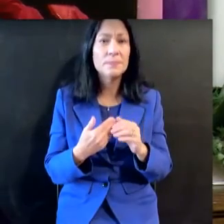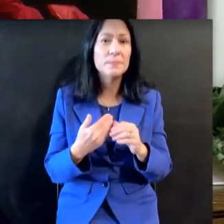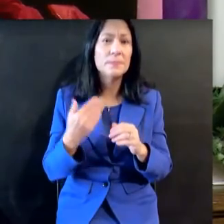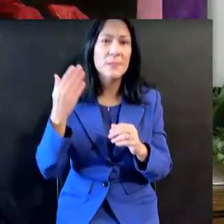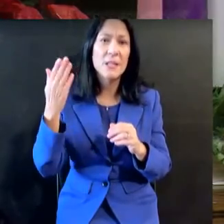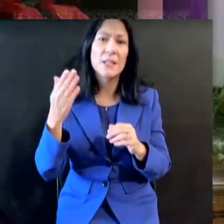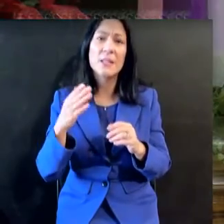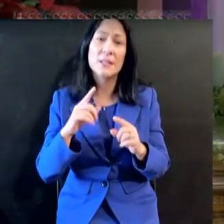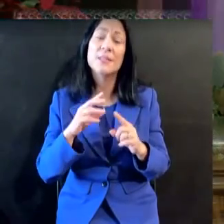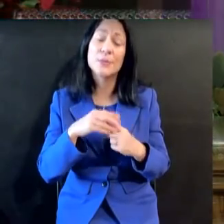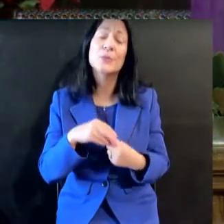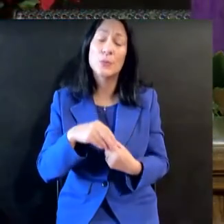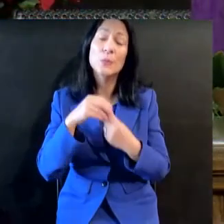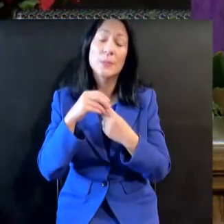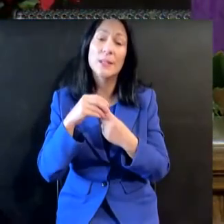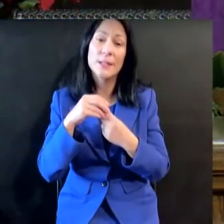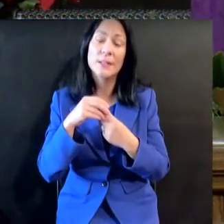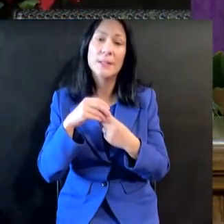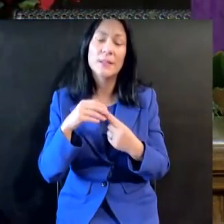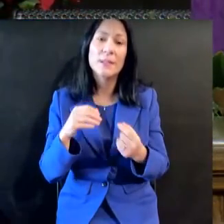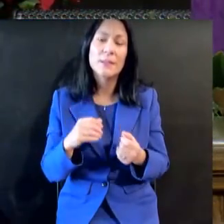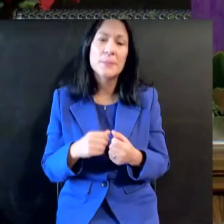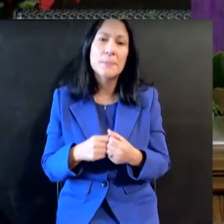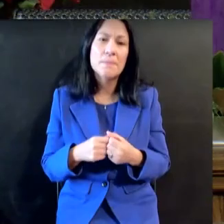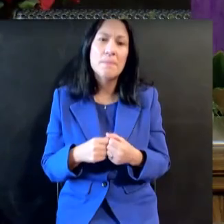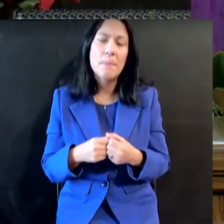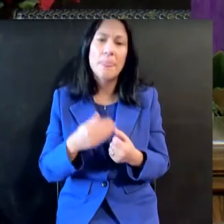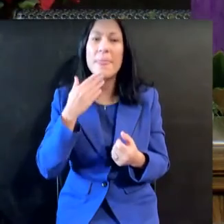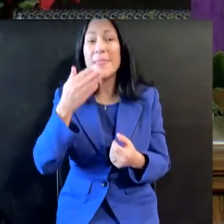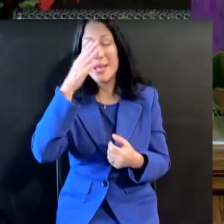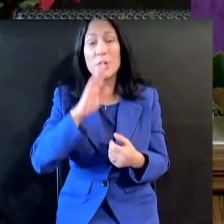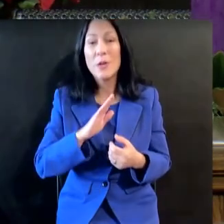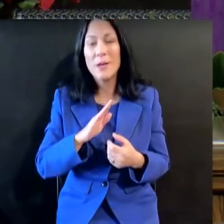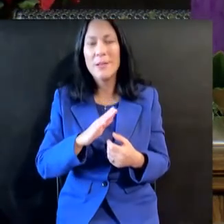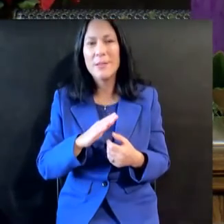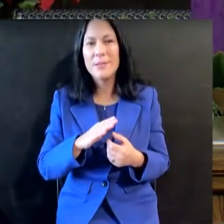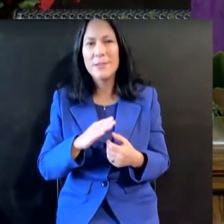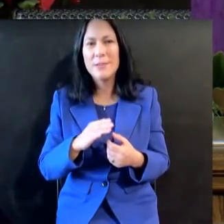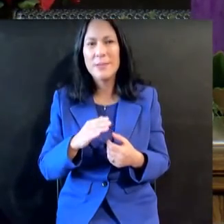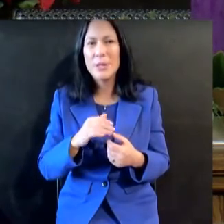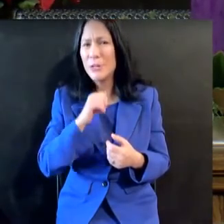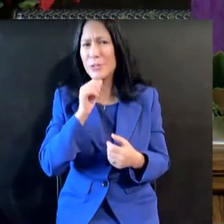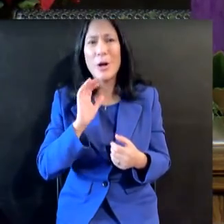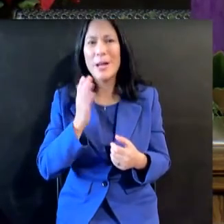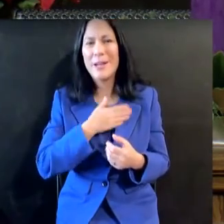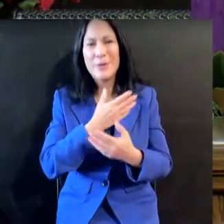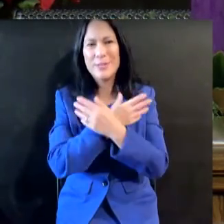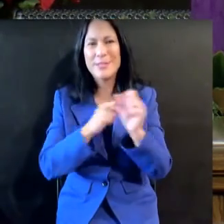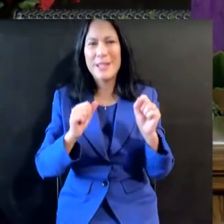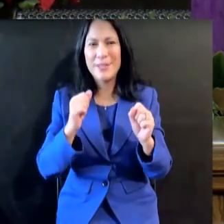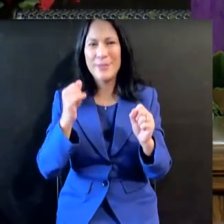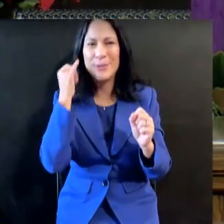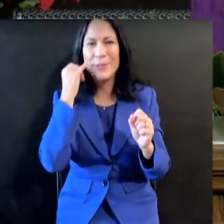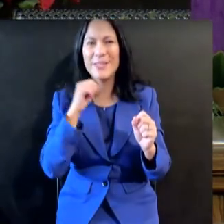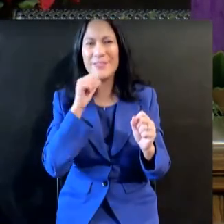distinct in so many ways. And thank God that he is. He wouldn't be our Savior if he wasn't.